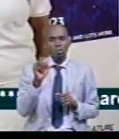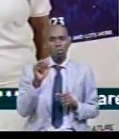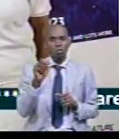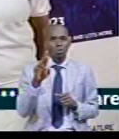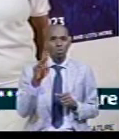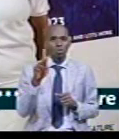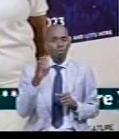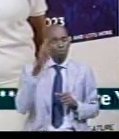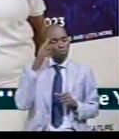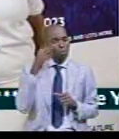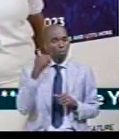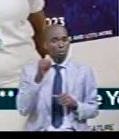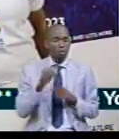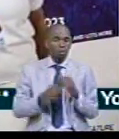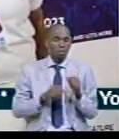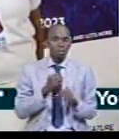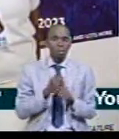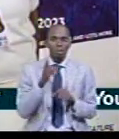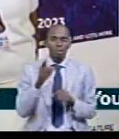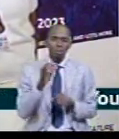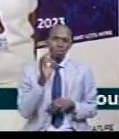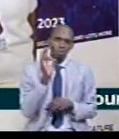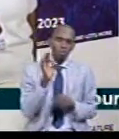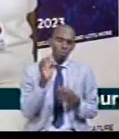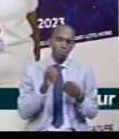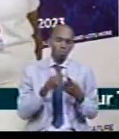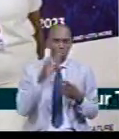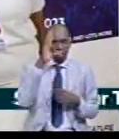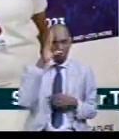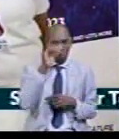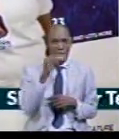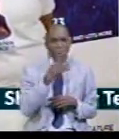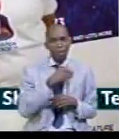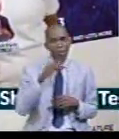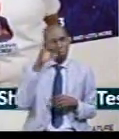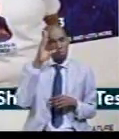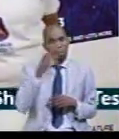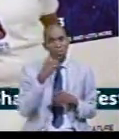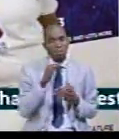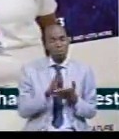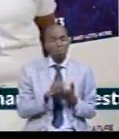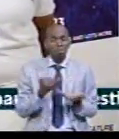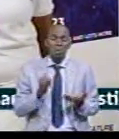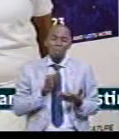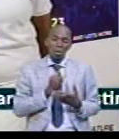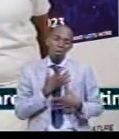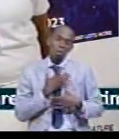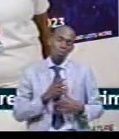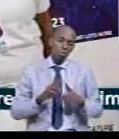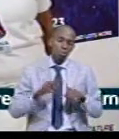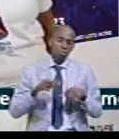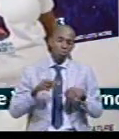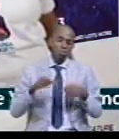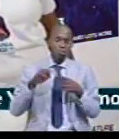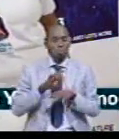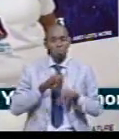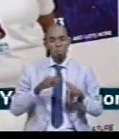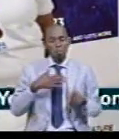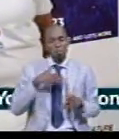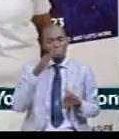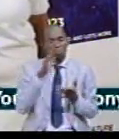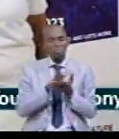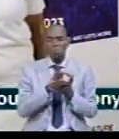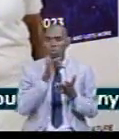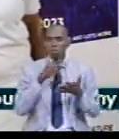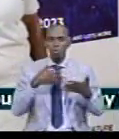him about Jesus Christ. And she told the man, told him that, I wish I could go to church, but my wife would not allow. But she told the